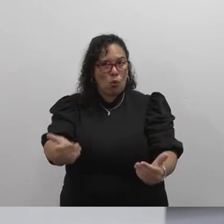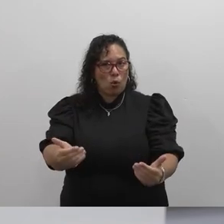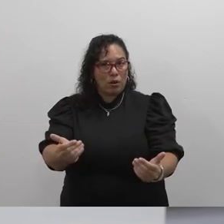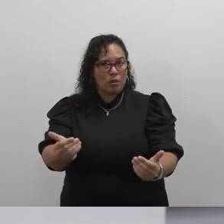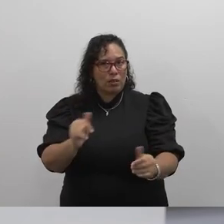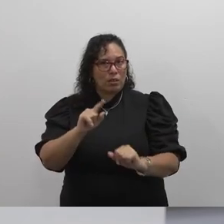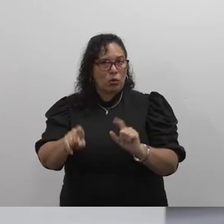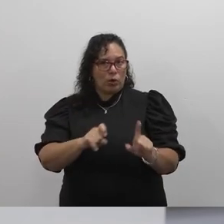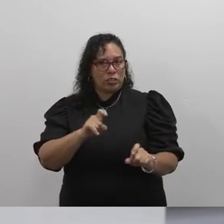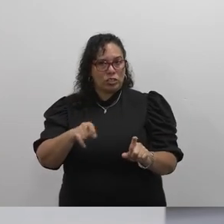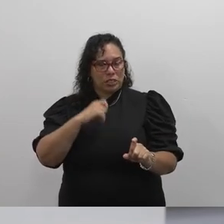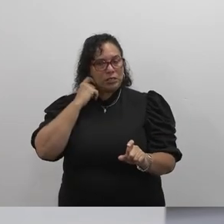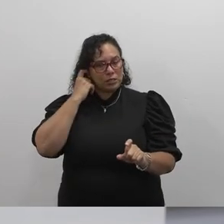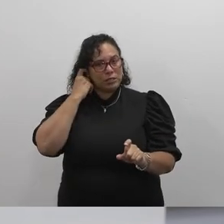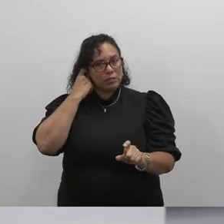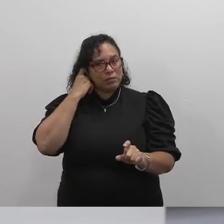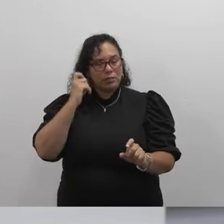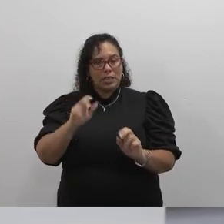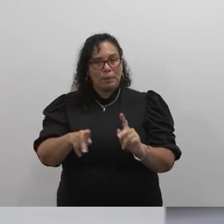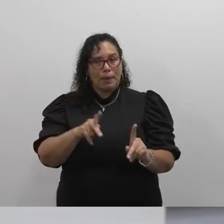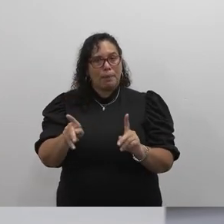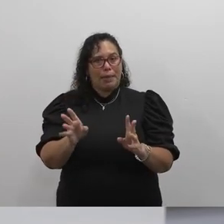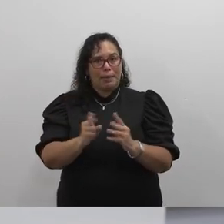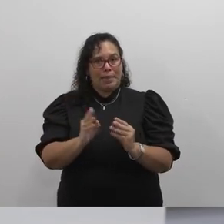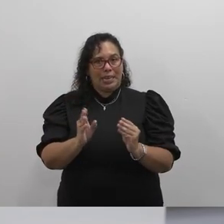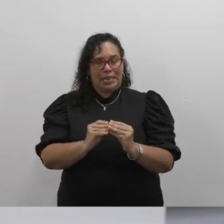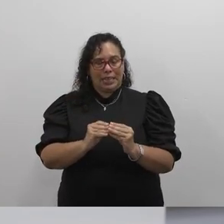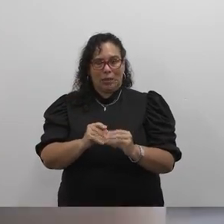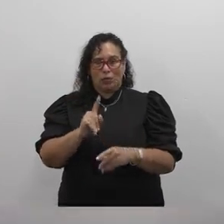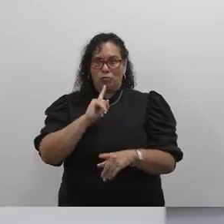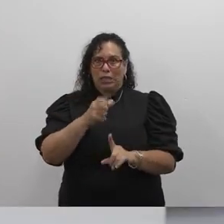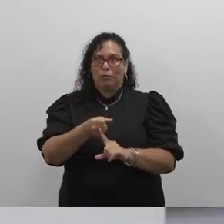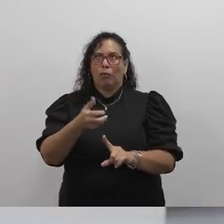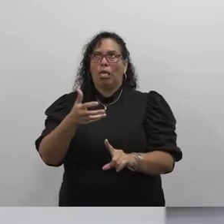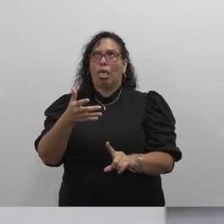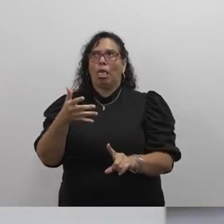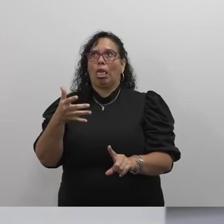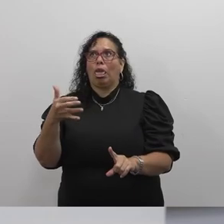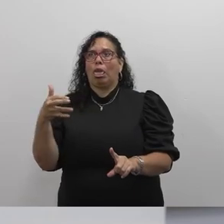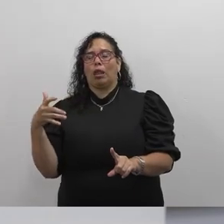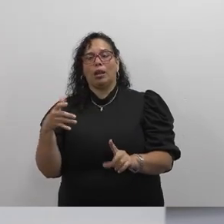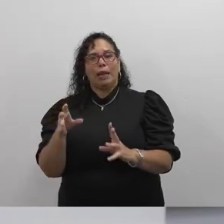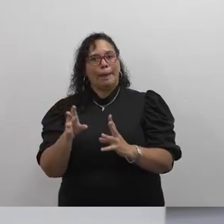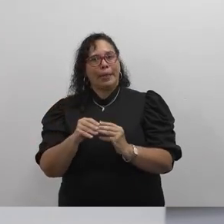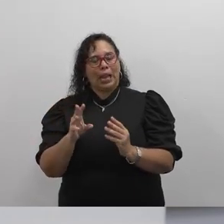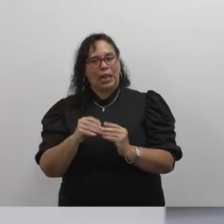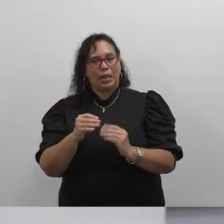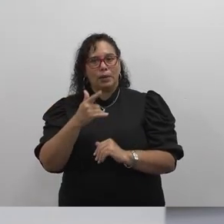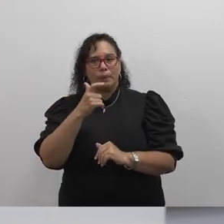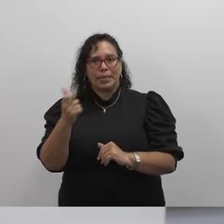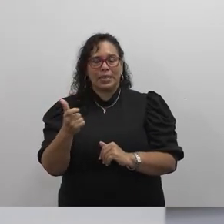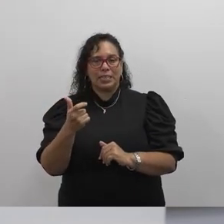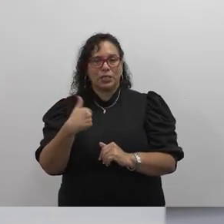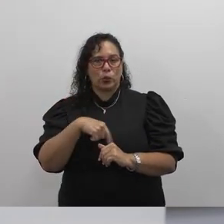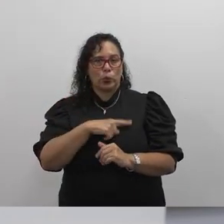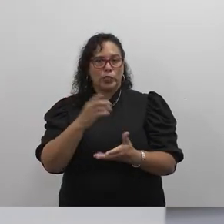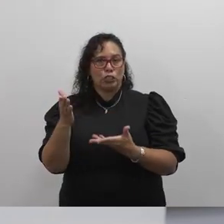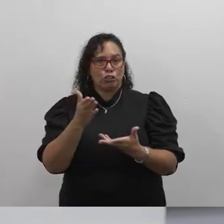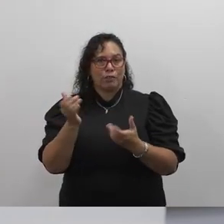those questions to the public meeting. That would really extend the meeting, because we serve on several different